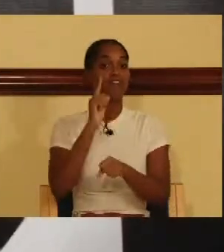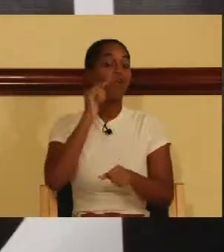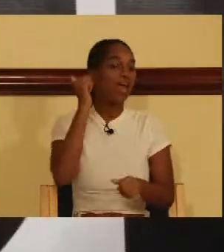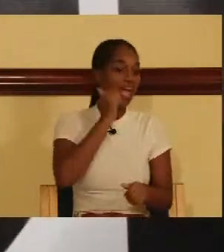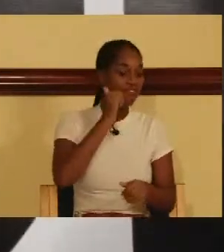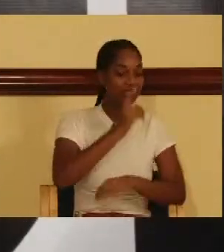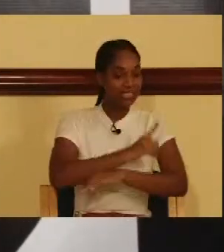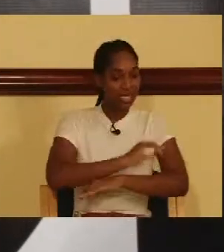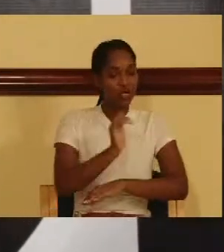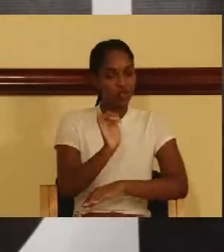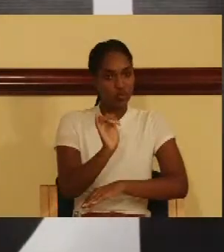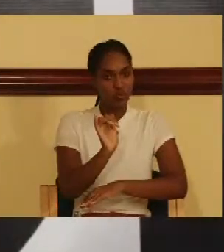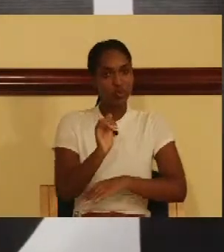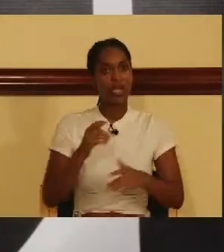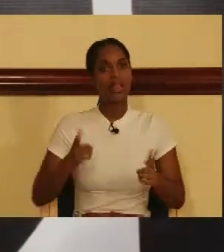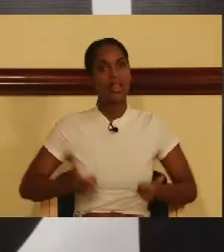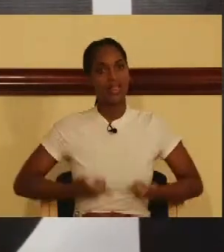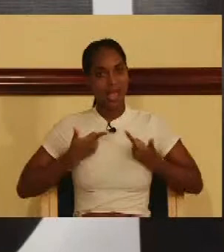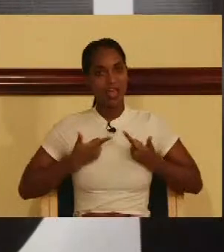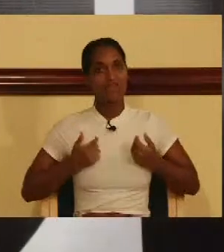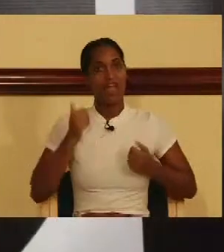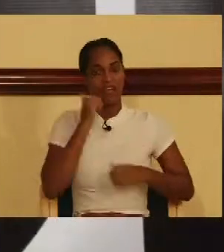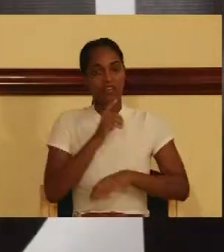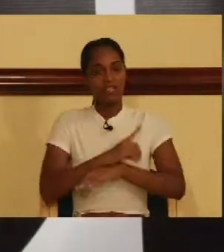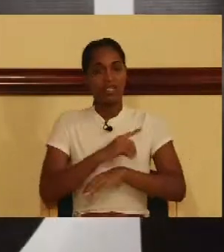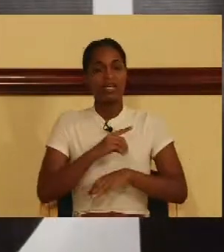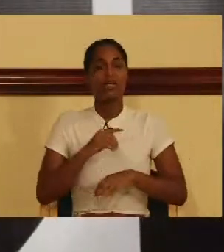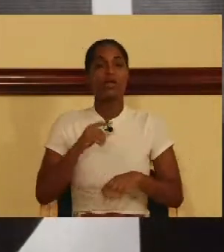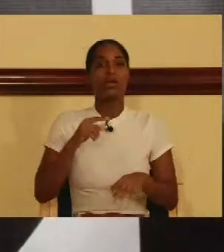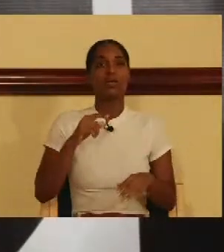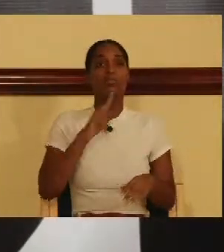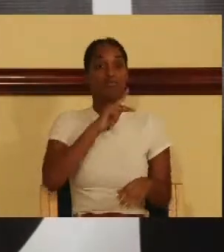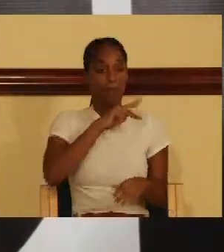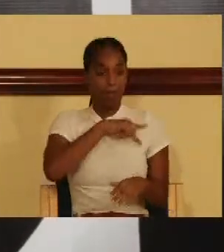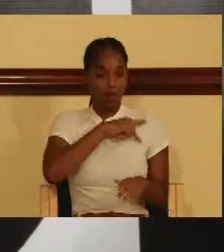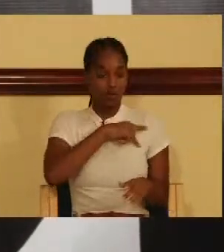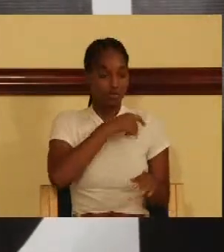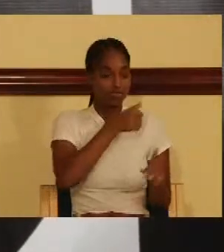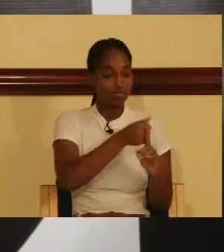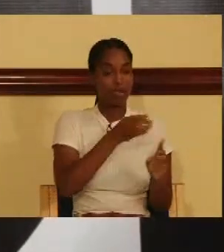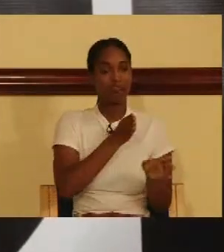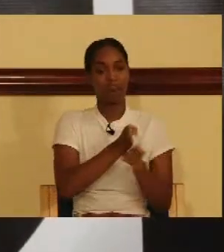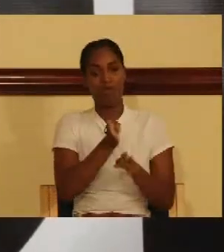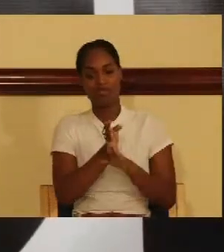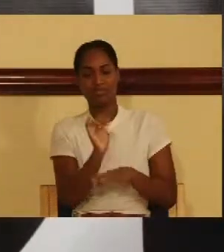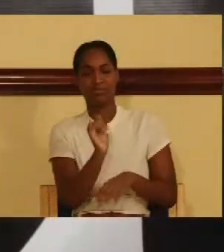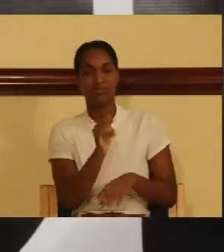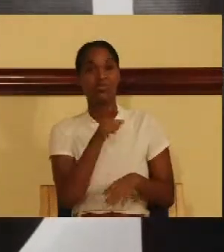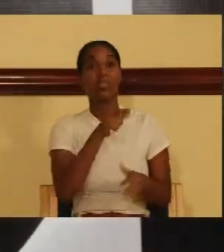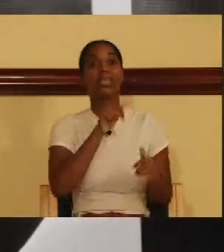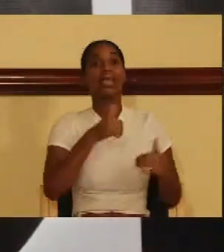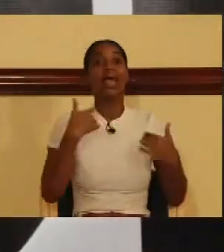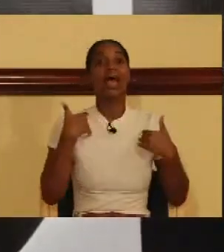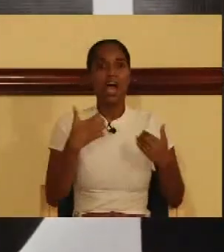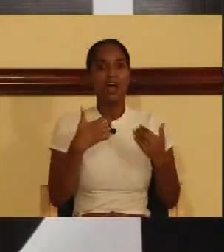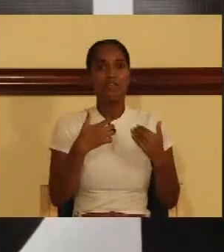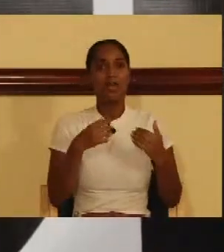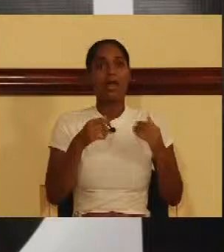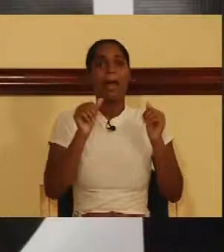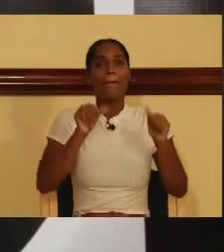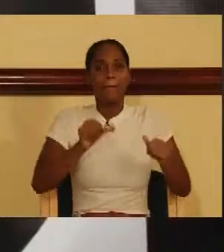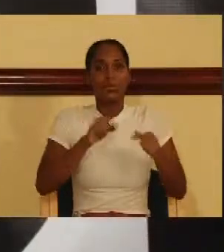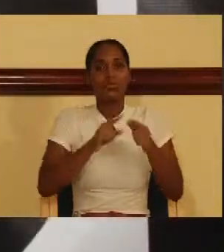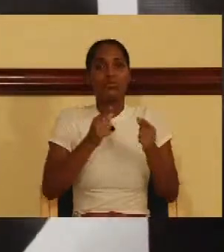We cater to them personally, we cater to them professionally, so that they can have the tools that they need to